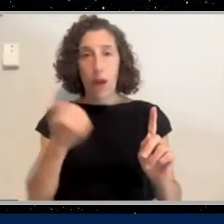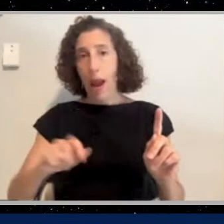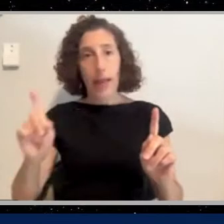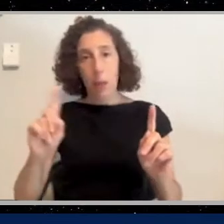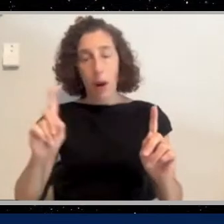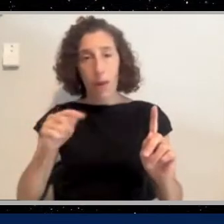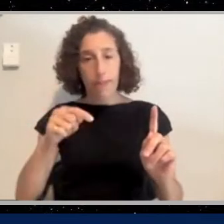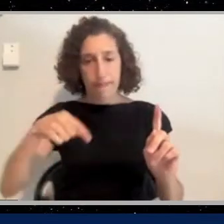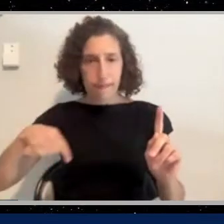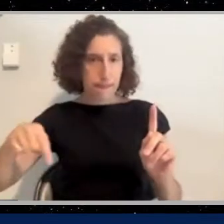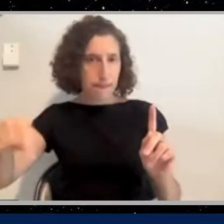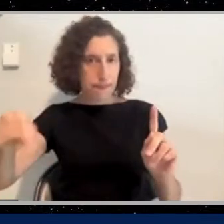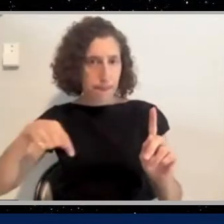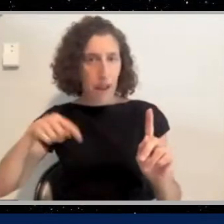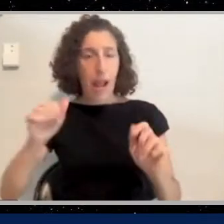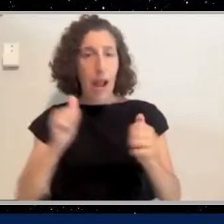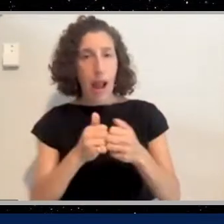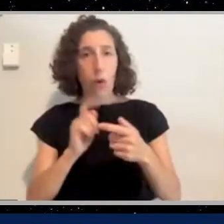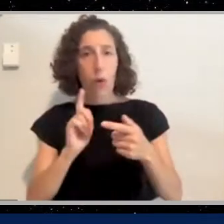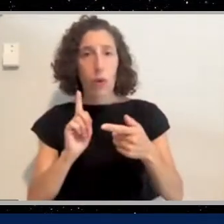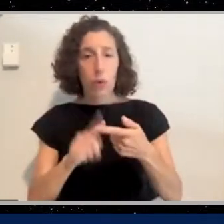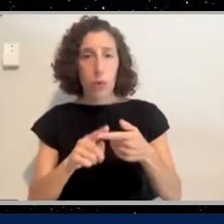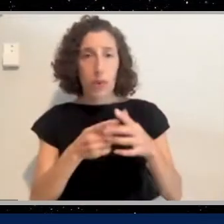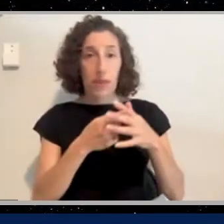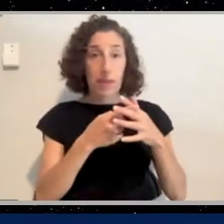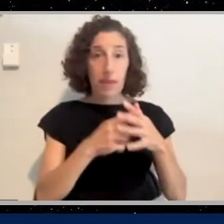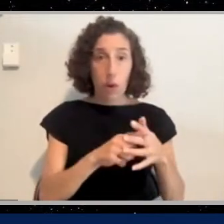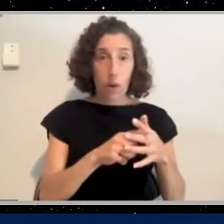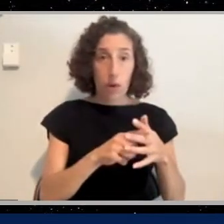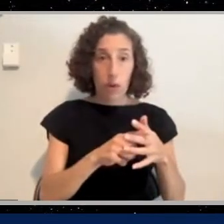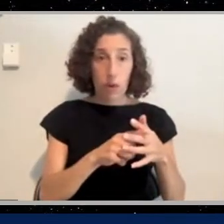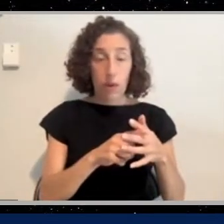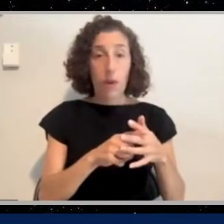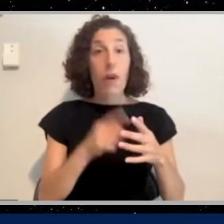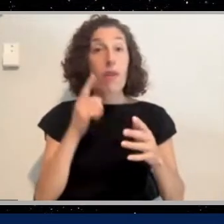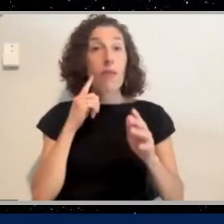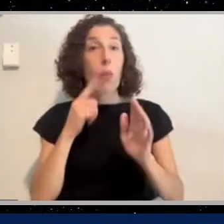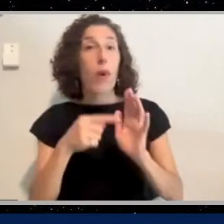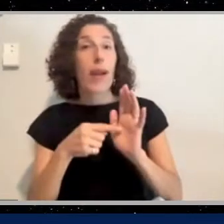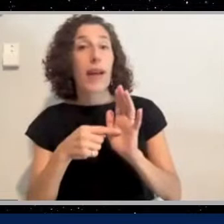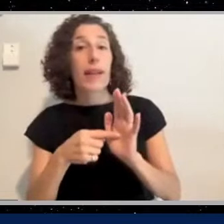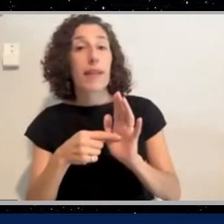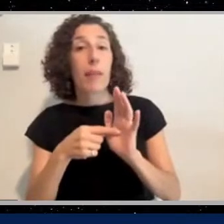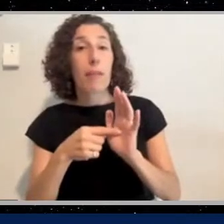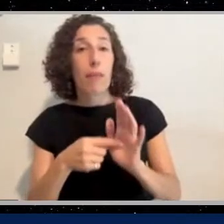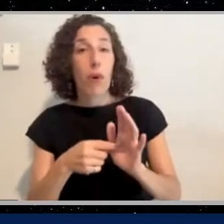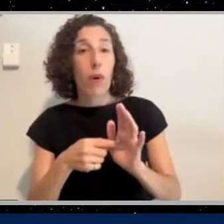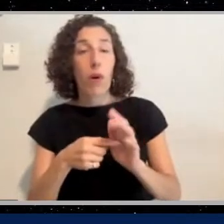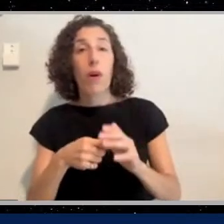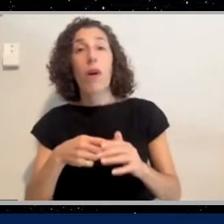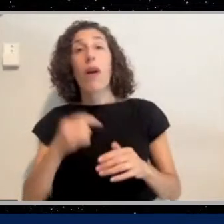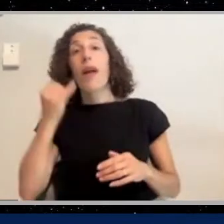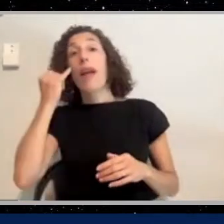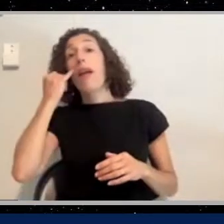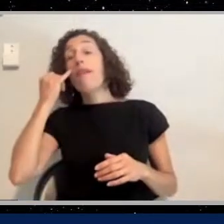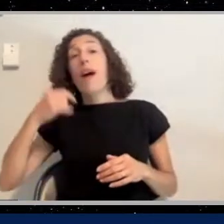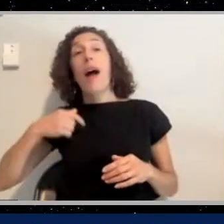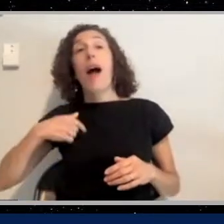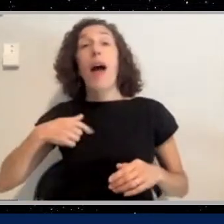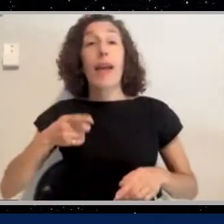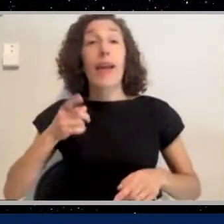it's like swimming and you start kicking your legs. First off, I can't. But second off, if you do, it's useless. It's not water, it's zero gravity.